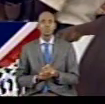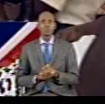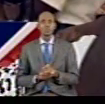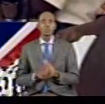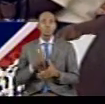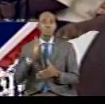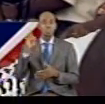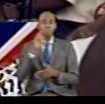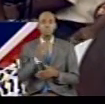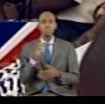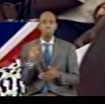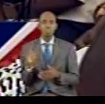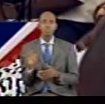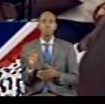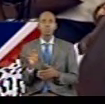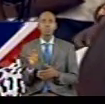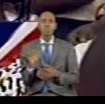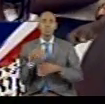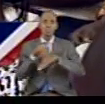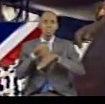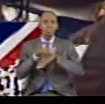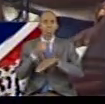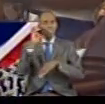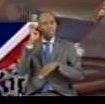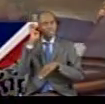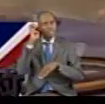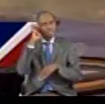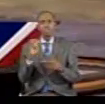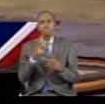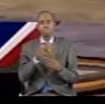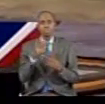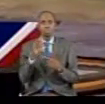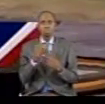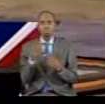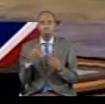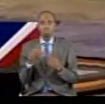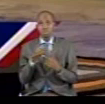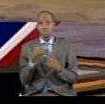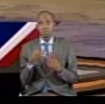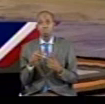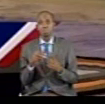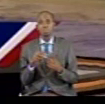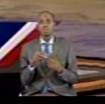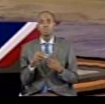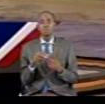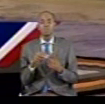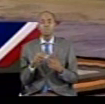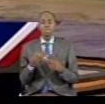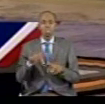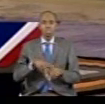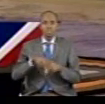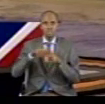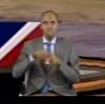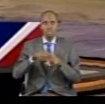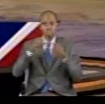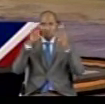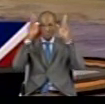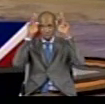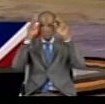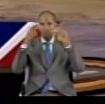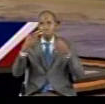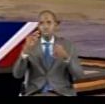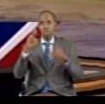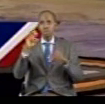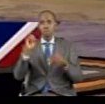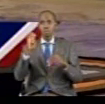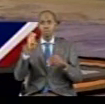Therefore, sent he hither, thither, horses and chariots, and a great